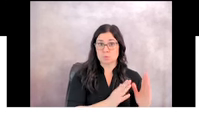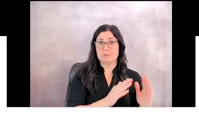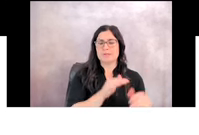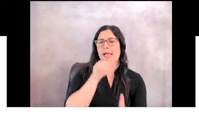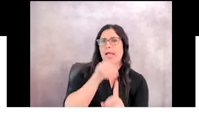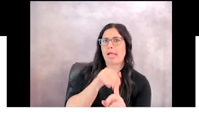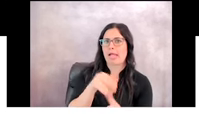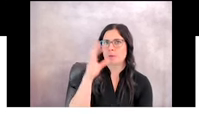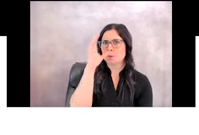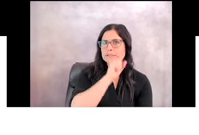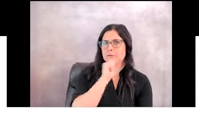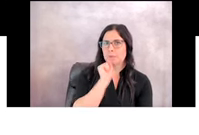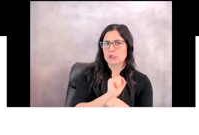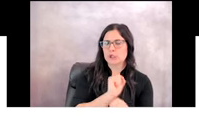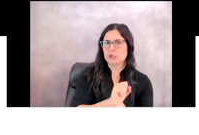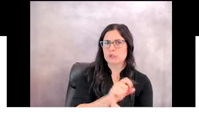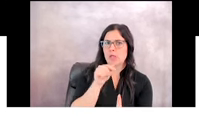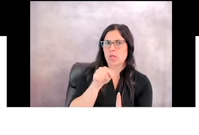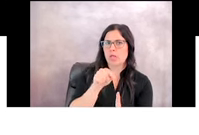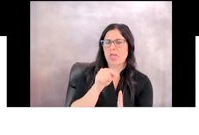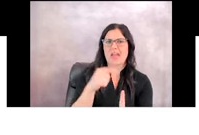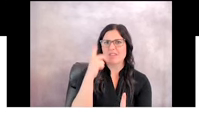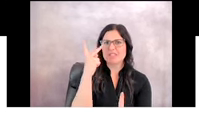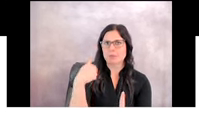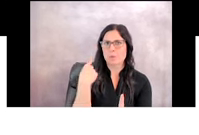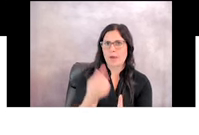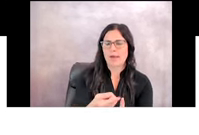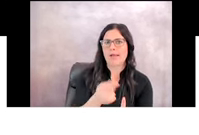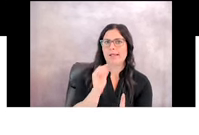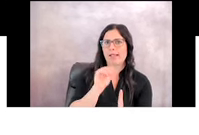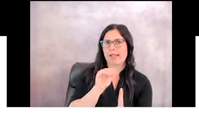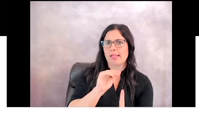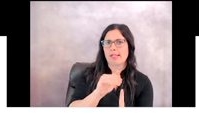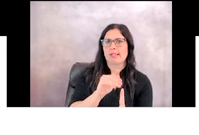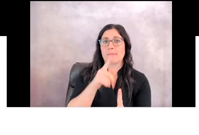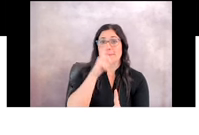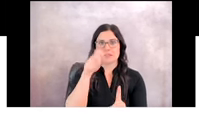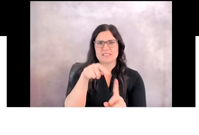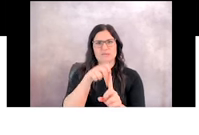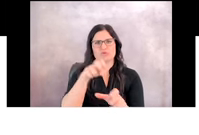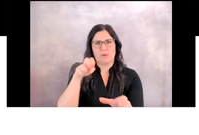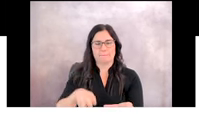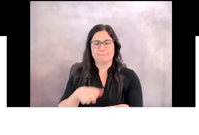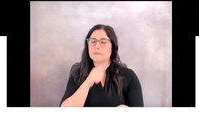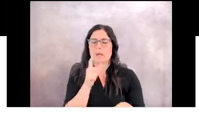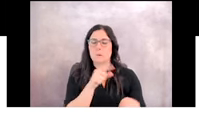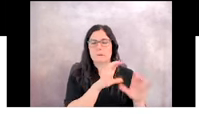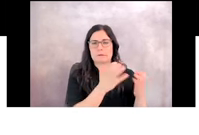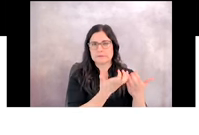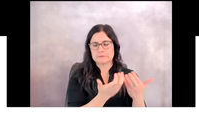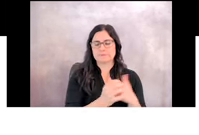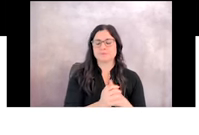missed the assignment. You know, I haven't seen you for a while, just like, because he just stopped attending the